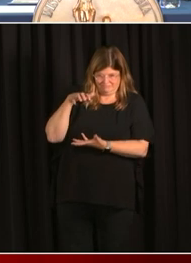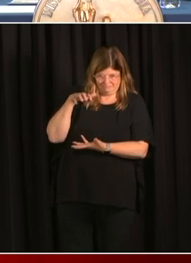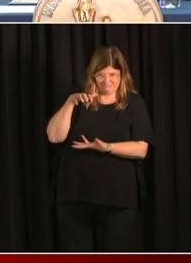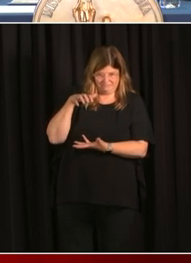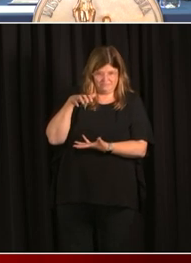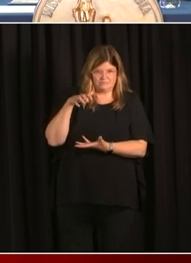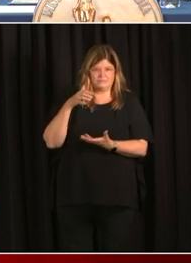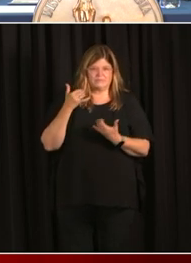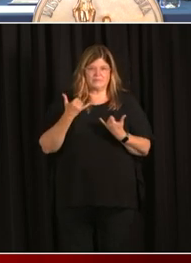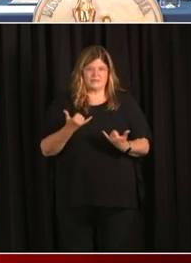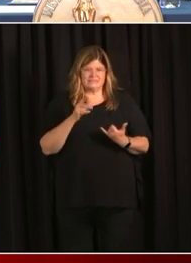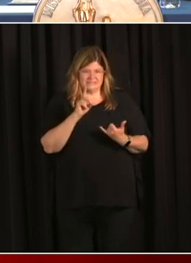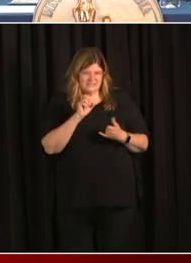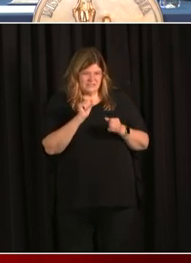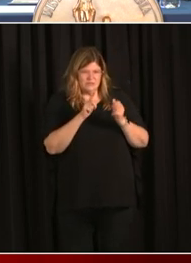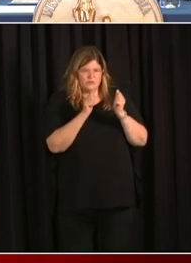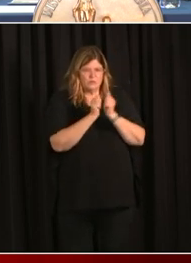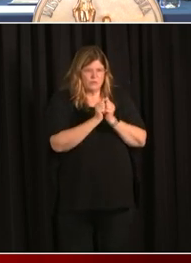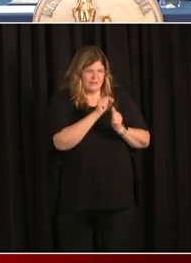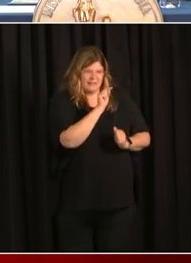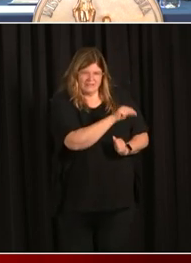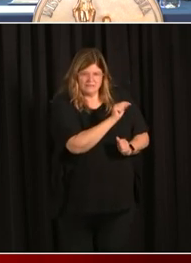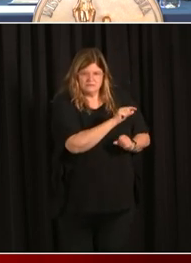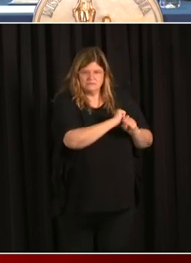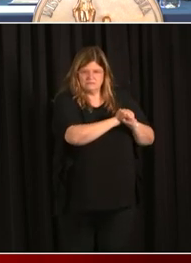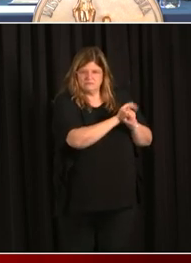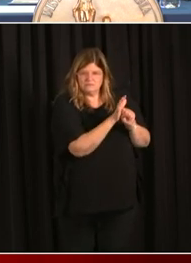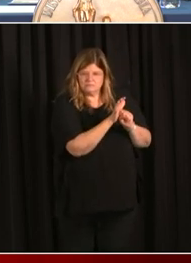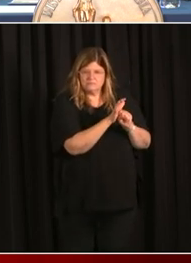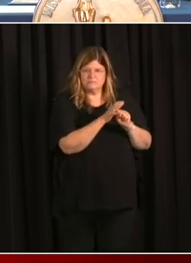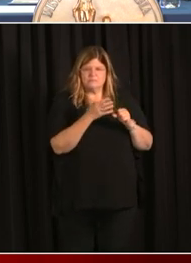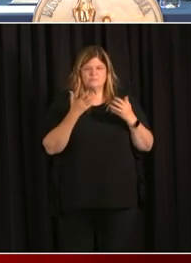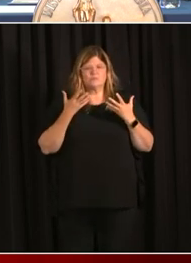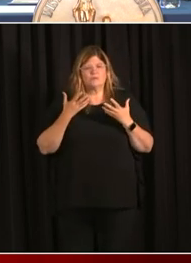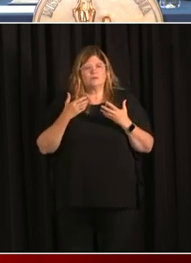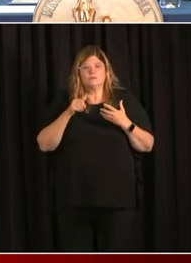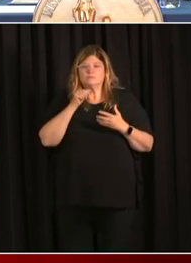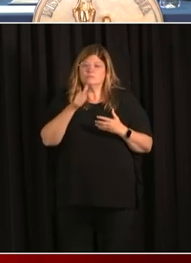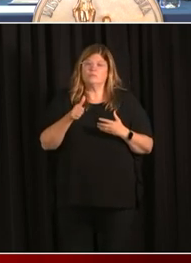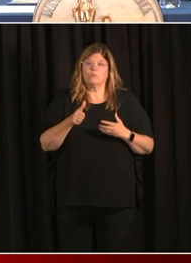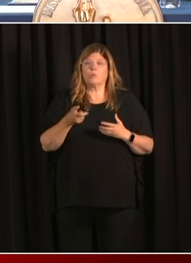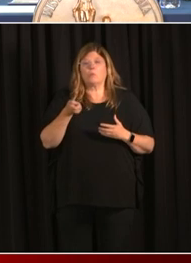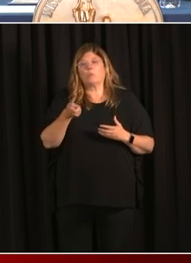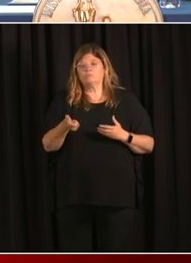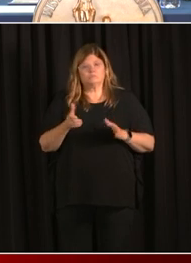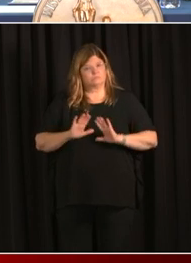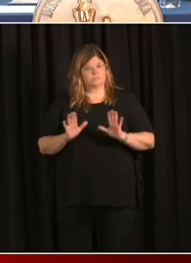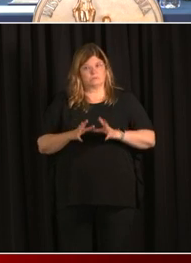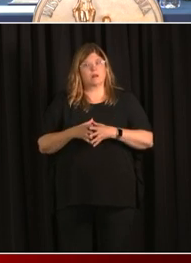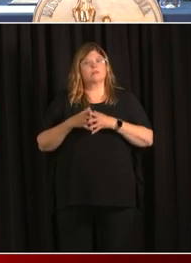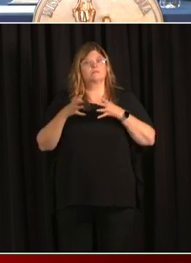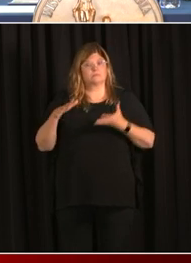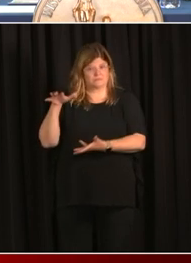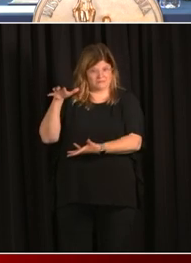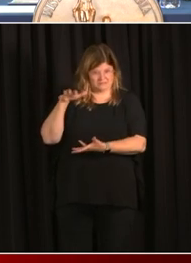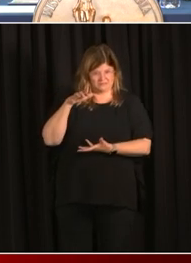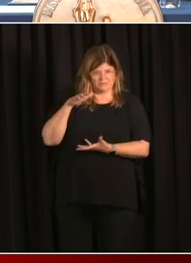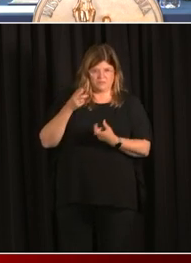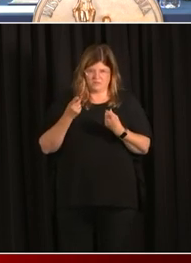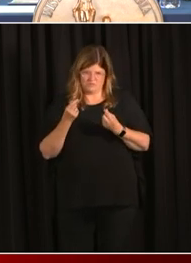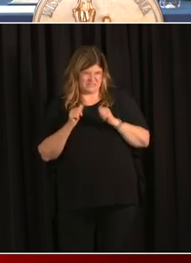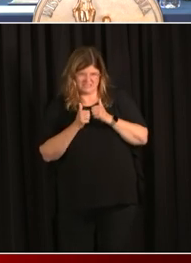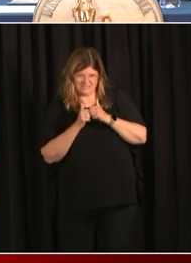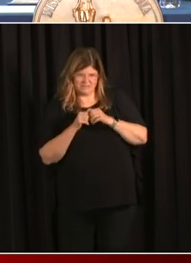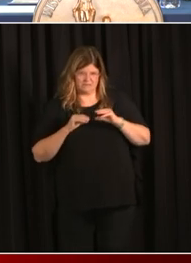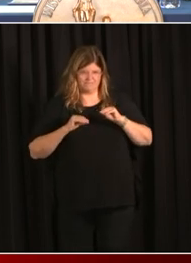I wanted to remind everybody that it is not insubstantial. Certainly to respond